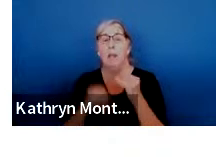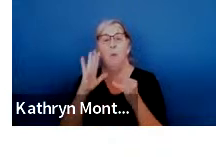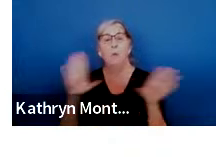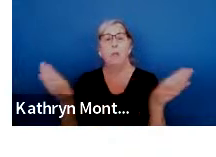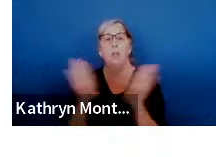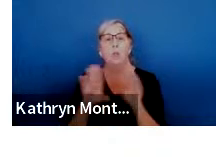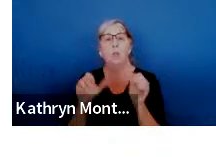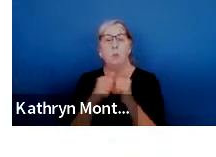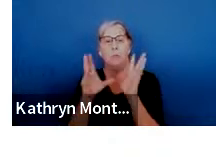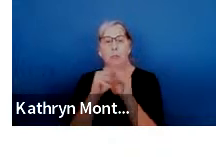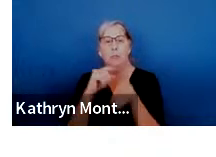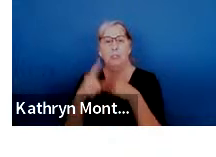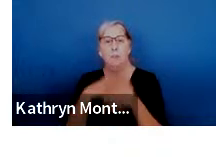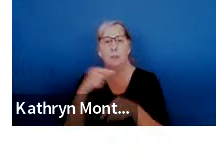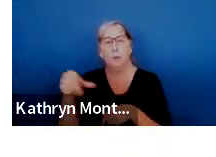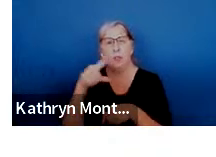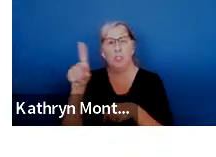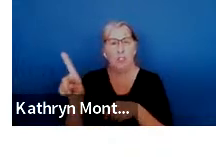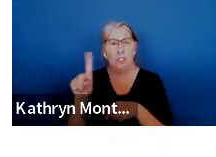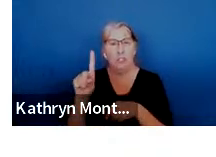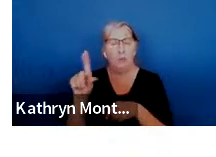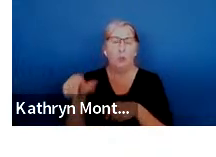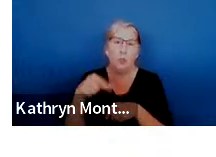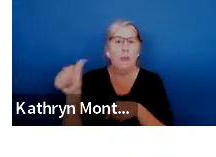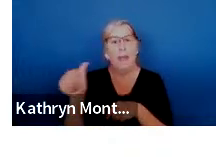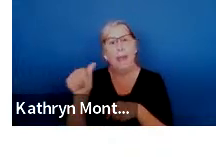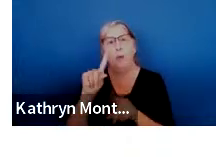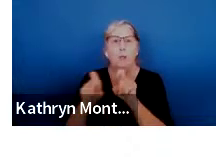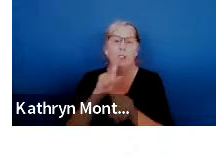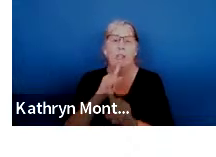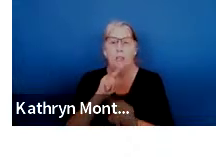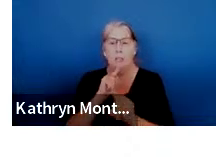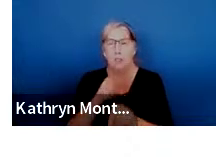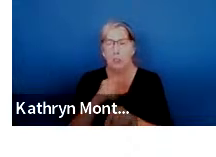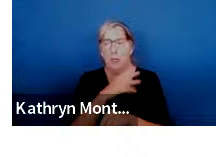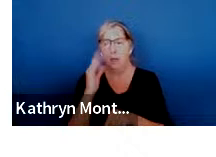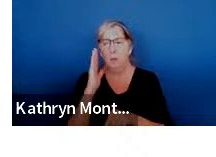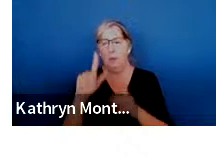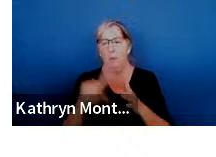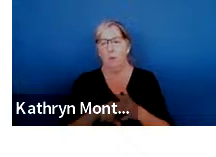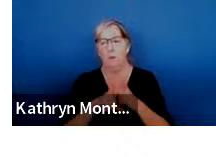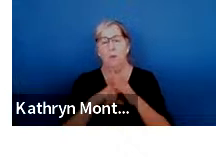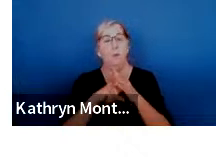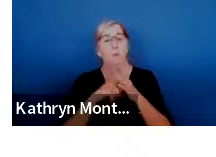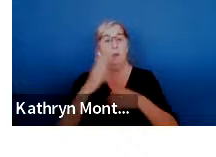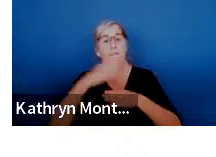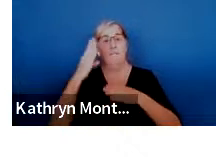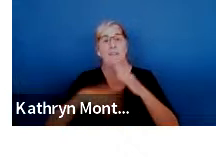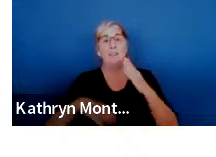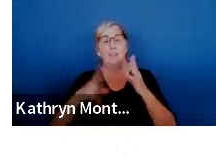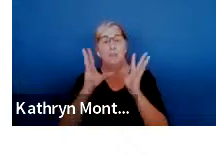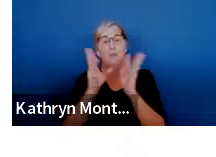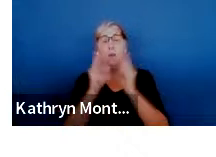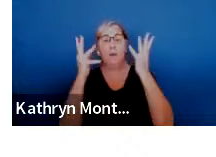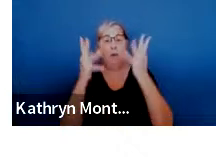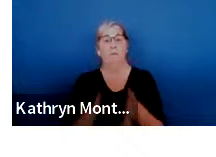session for Q&A, and then we will be done with our webinar.